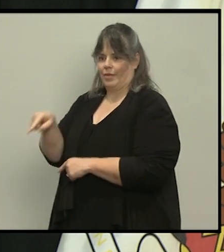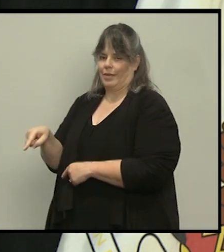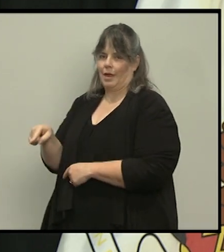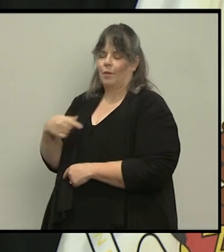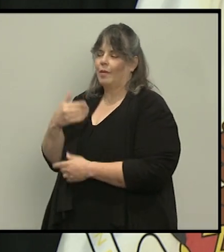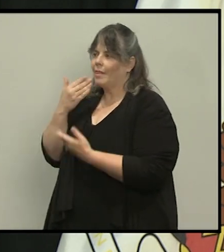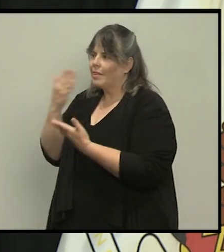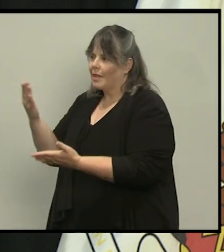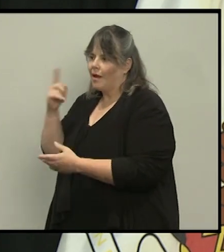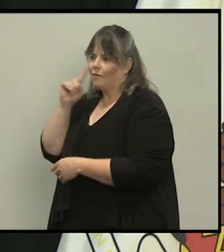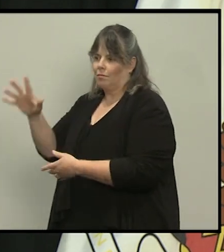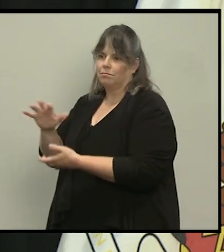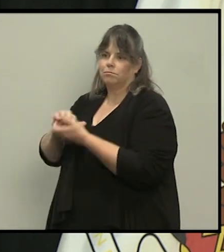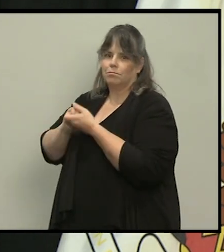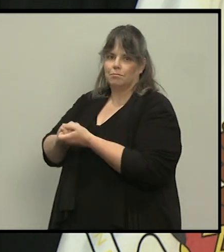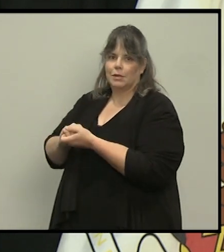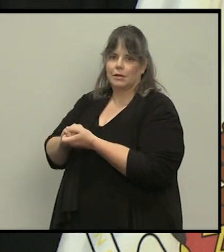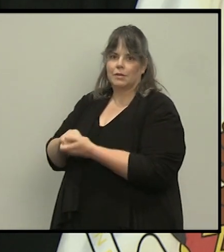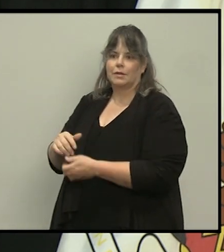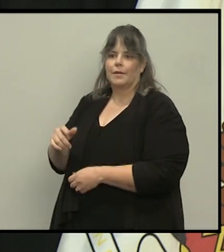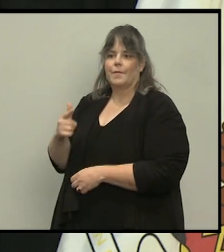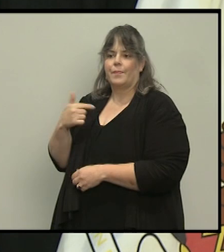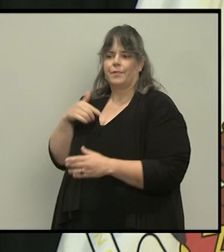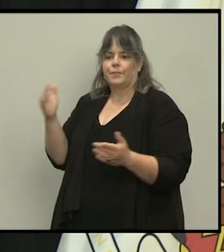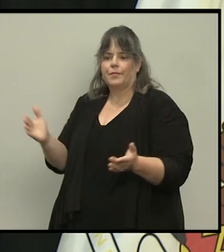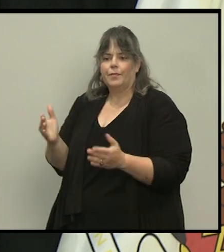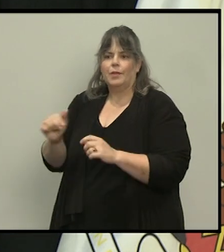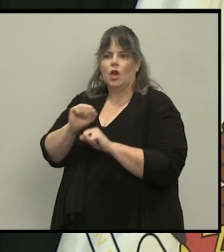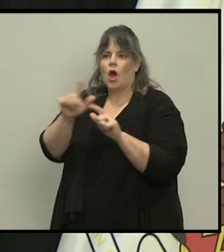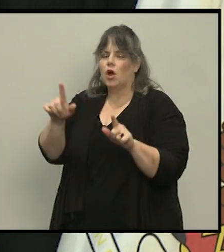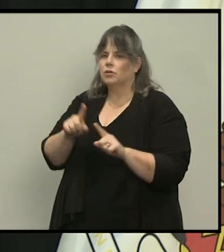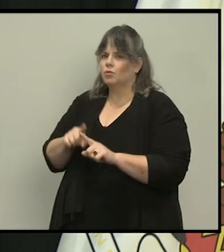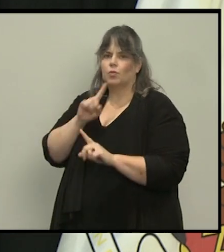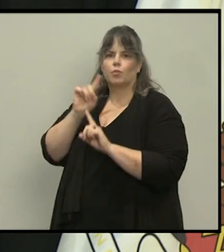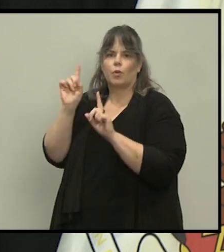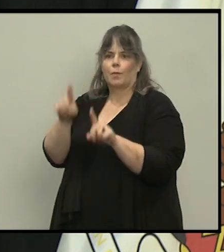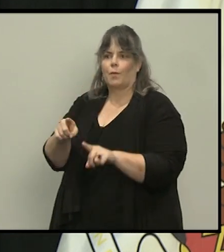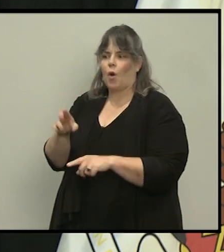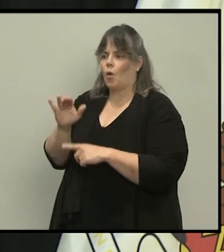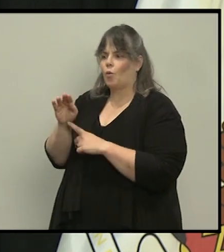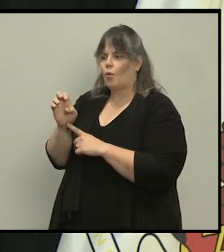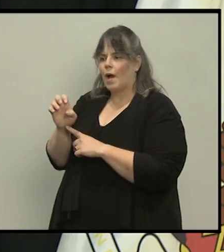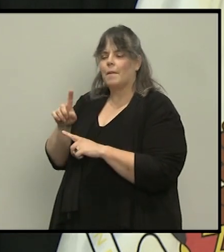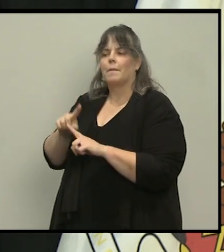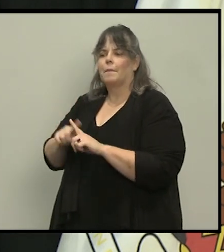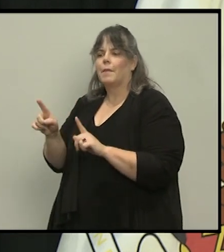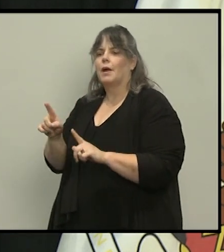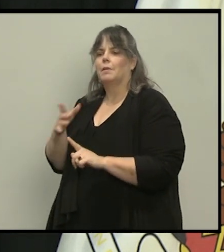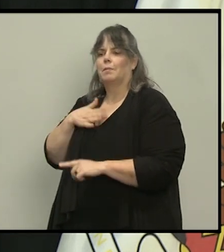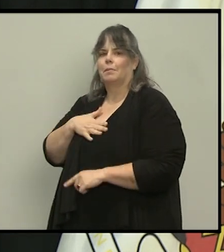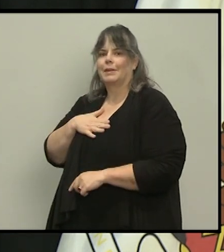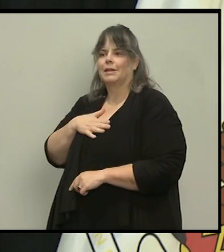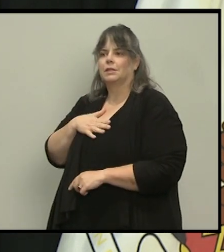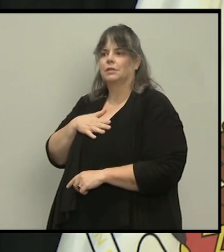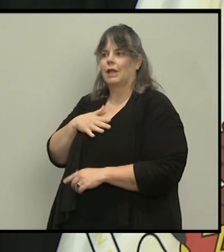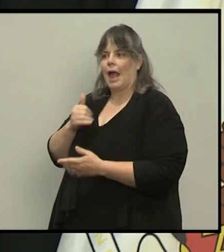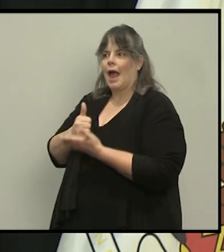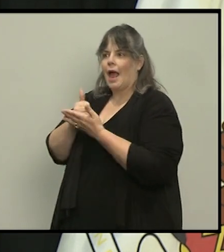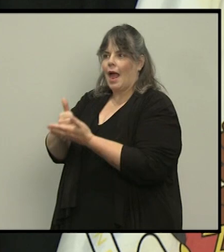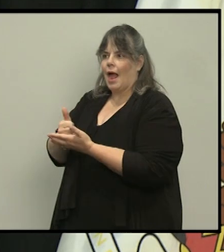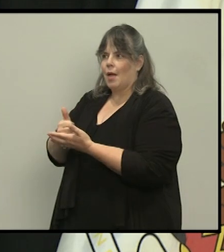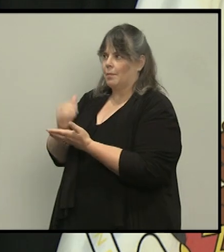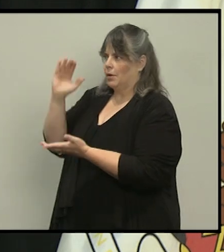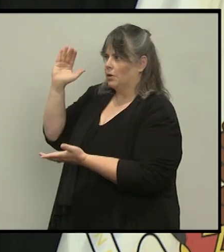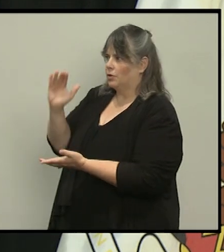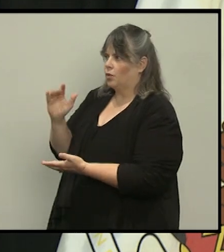their partnership there. We encourage everyone to report all crimes, but do so in a way that helps to decrease face-to-face